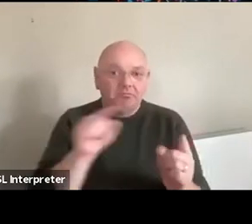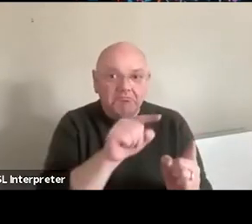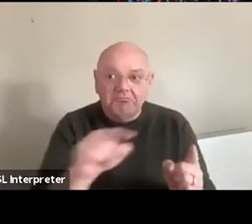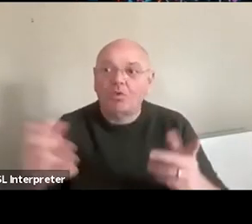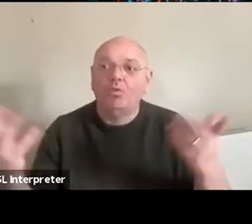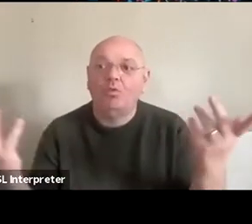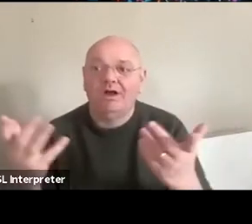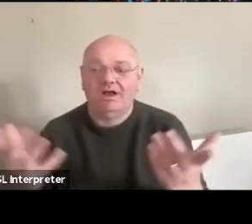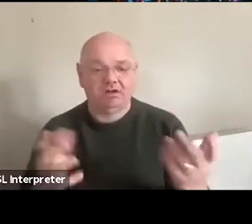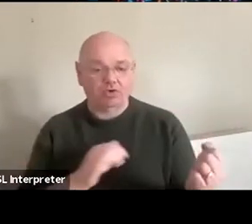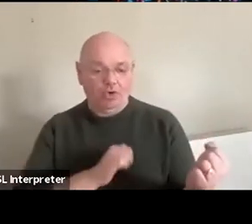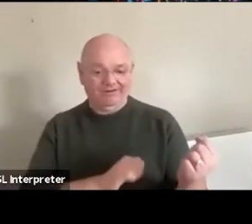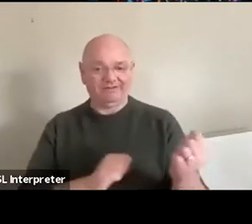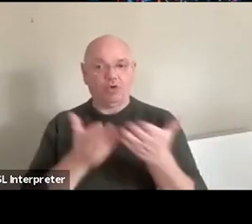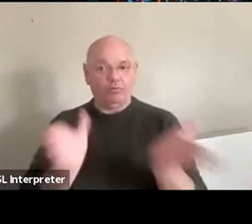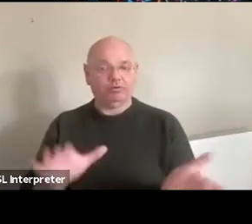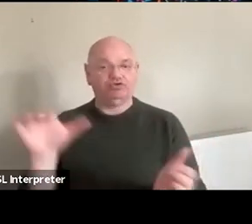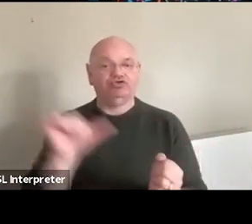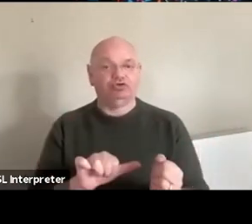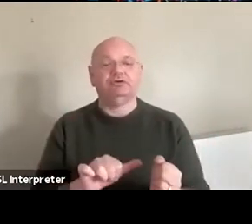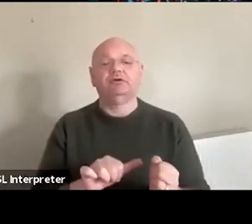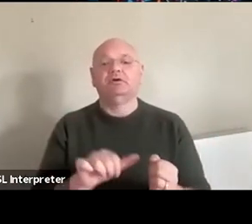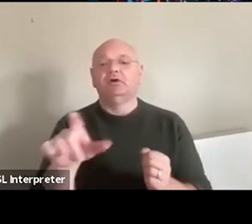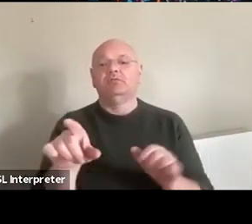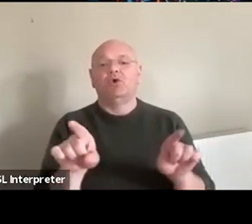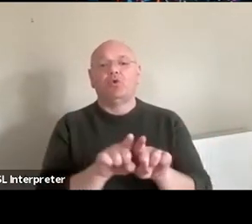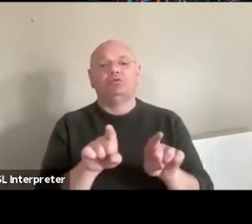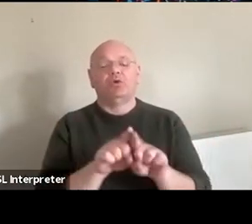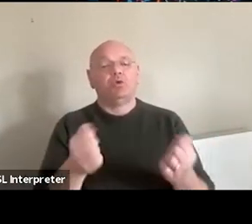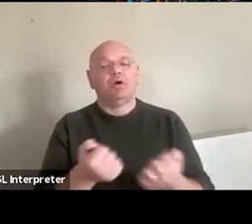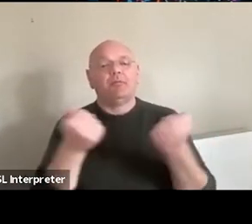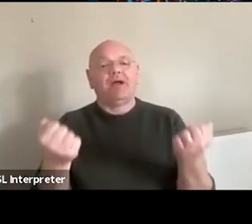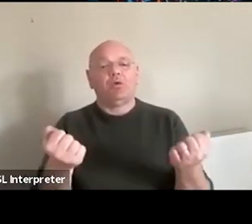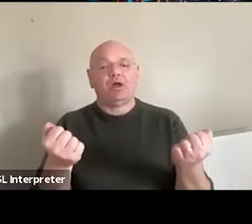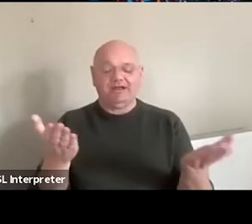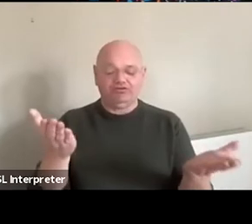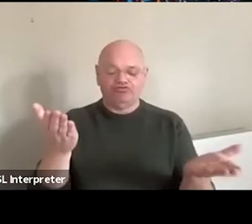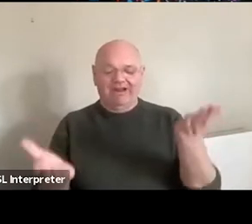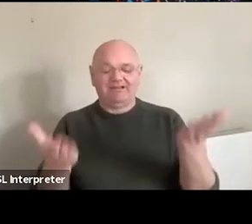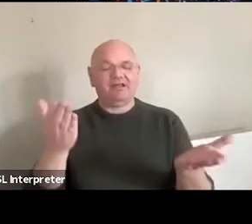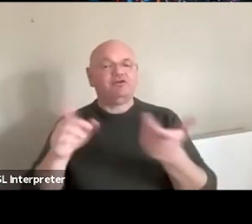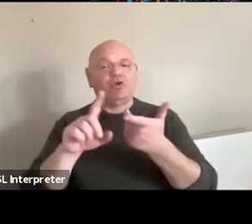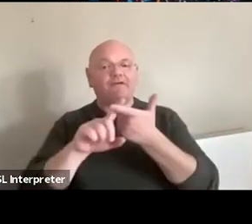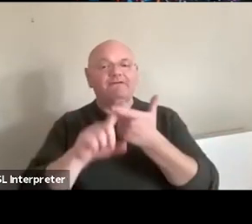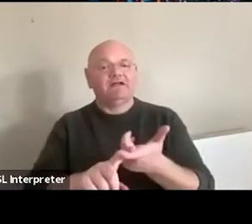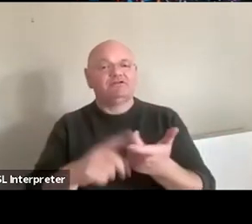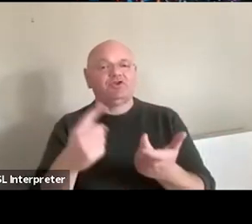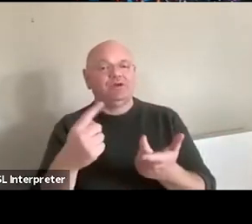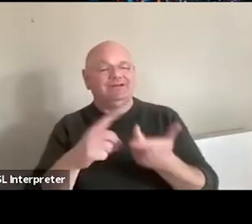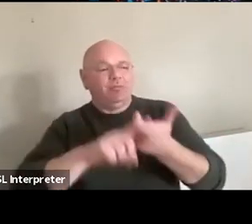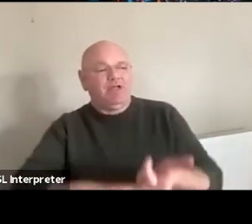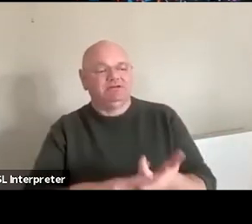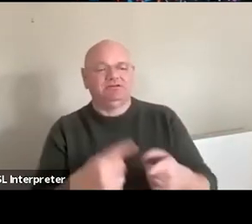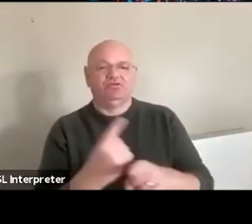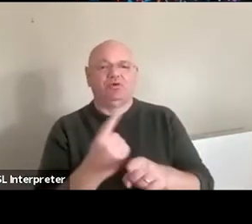But again, Francesca, your point about power being relative and not fixed, relative to who and where, I think it's one of